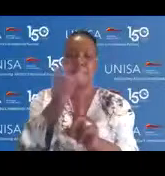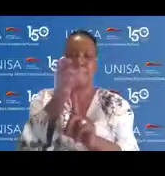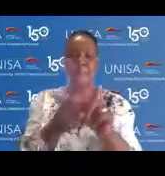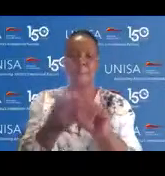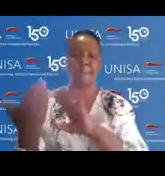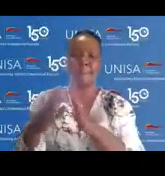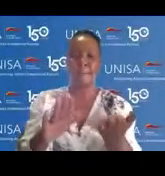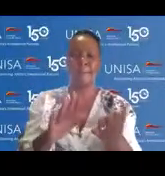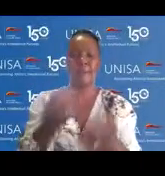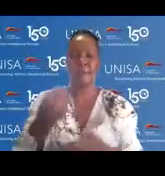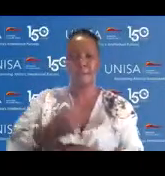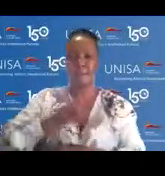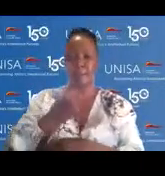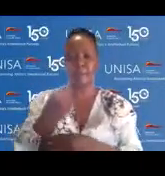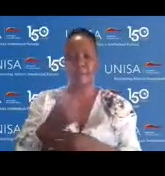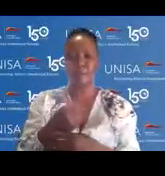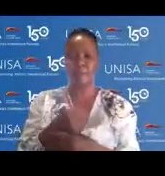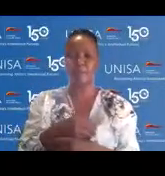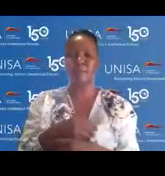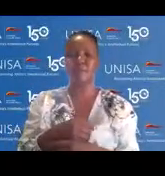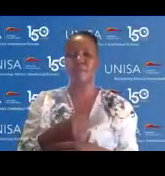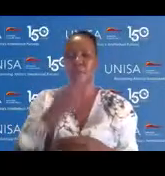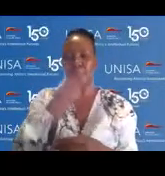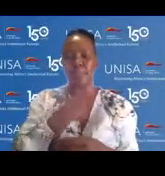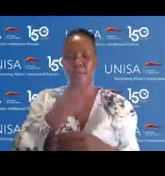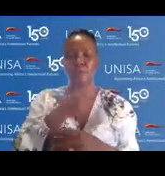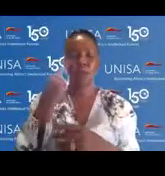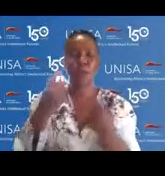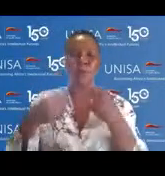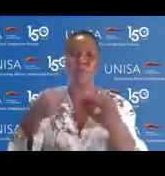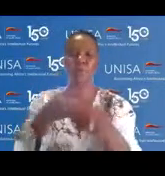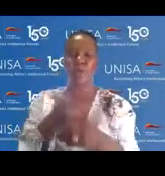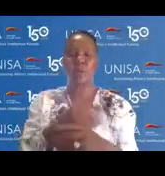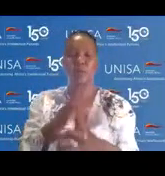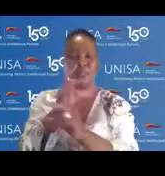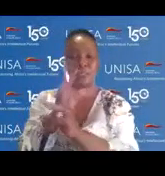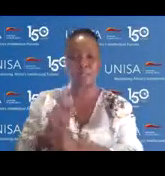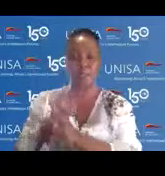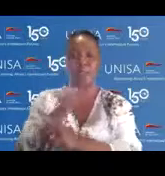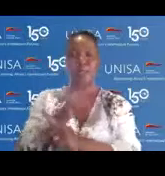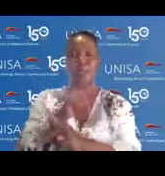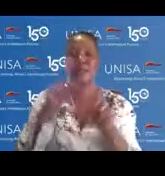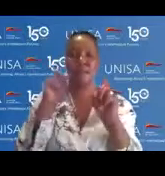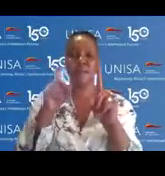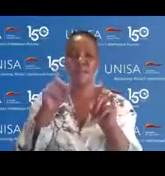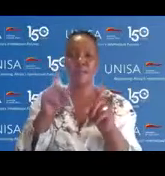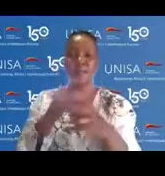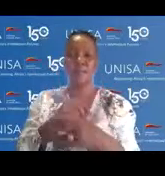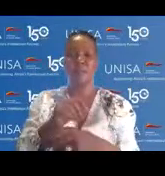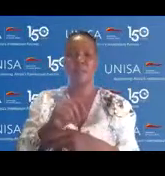that. For example, I just wanted to keep this picture. I can just keep my finger on the image.